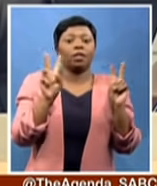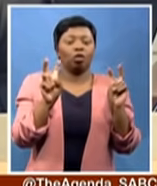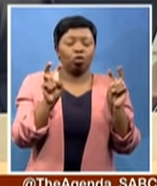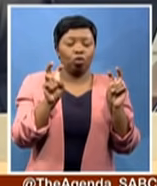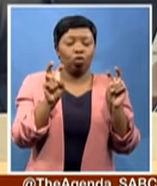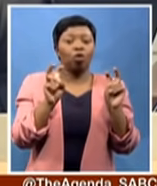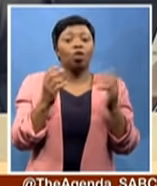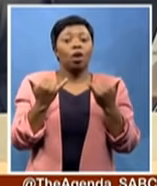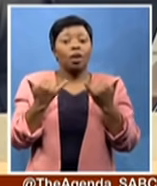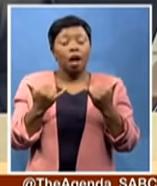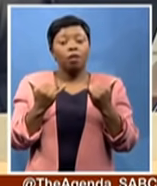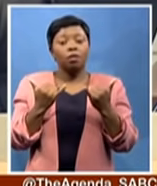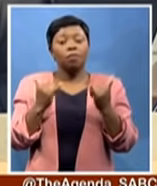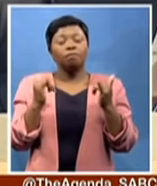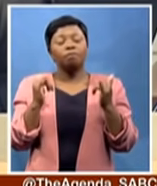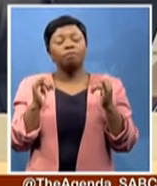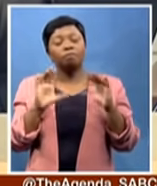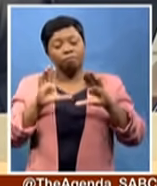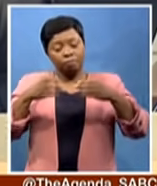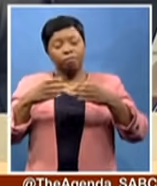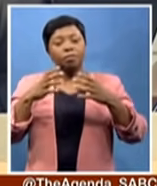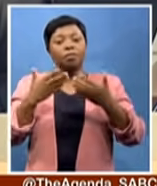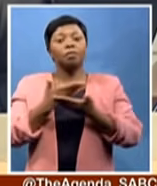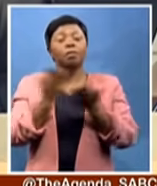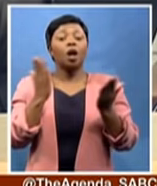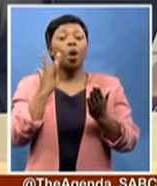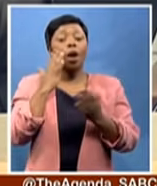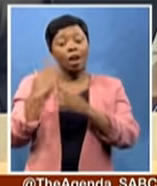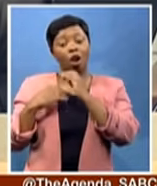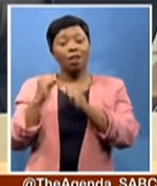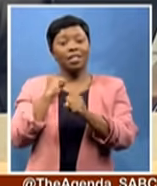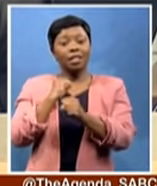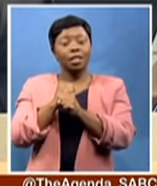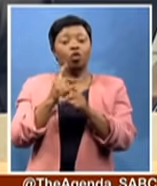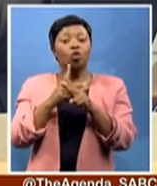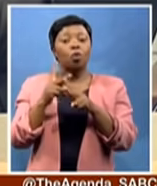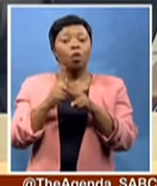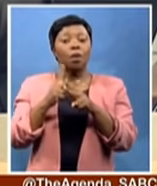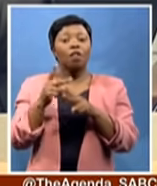published last year in preparation for the ANC's upcoming National General Council.